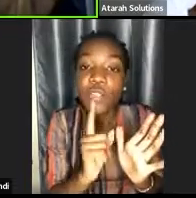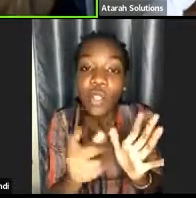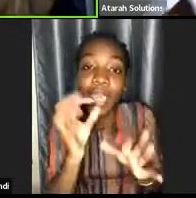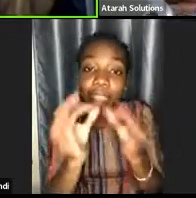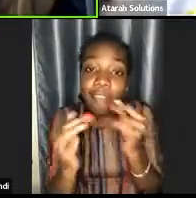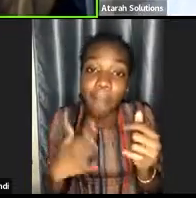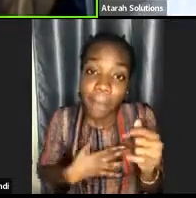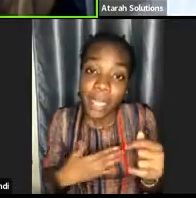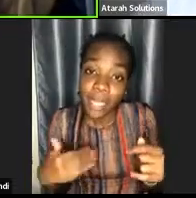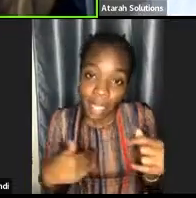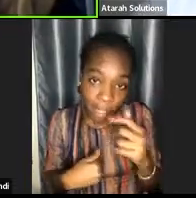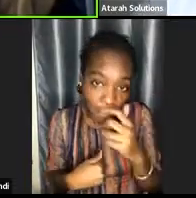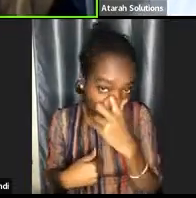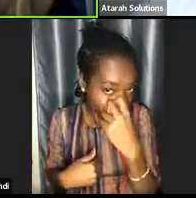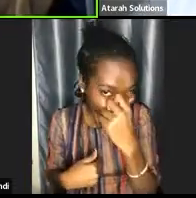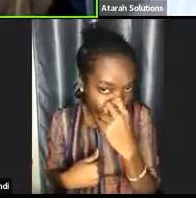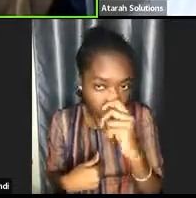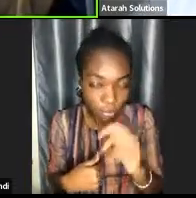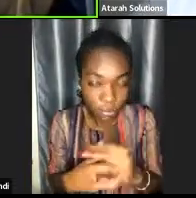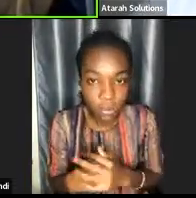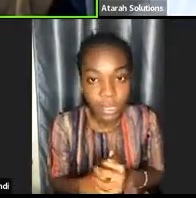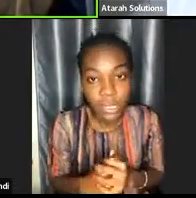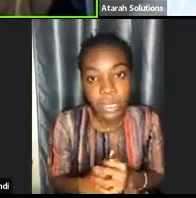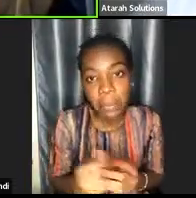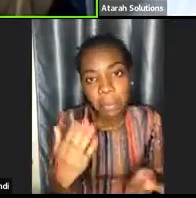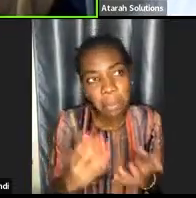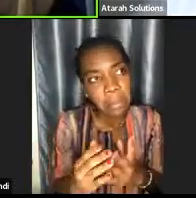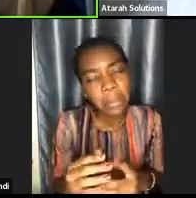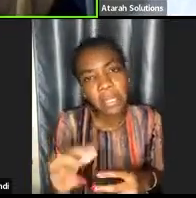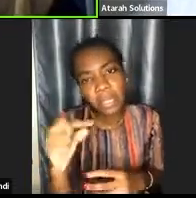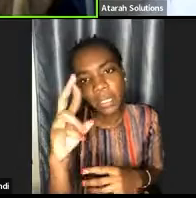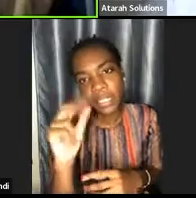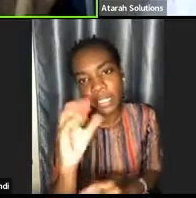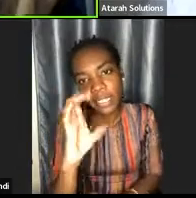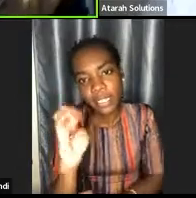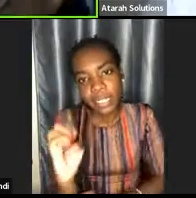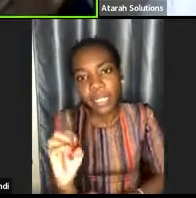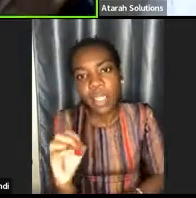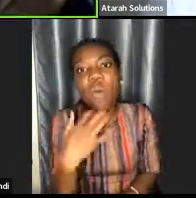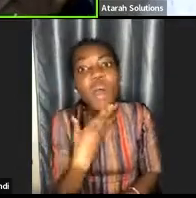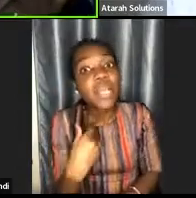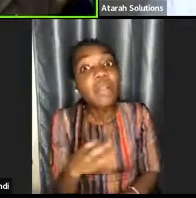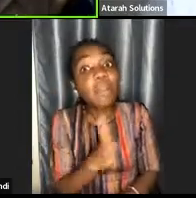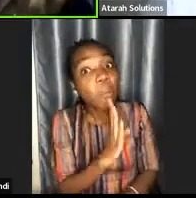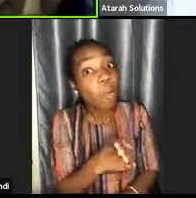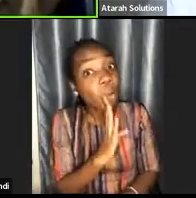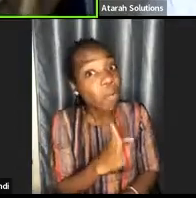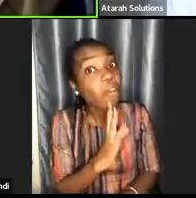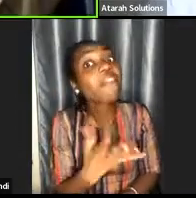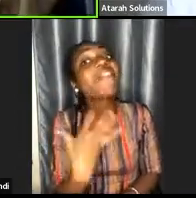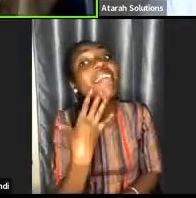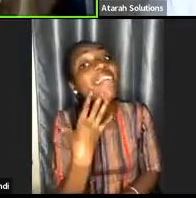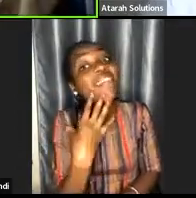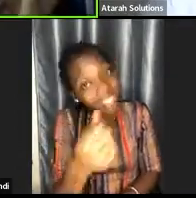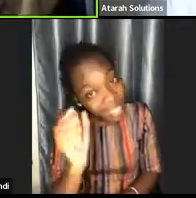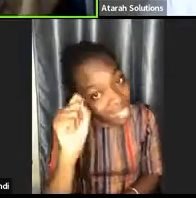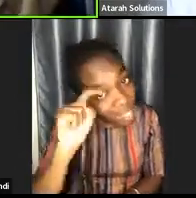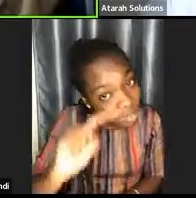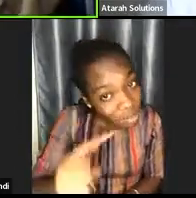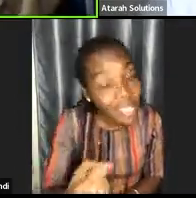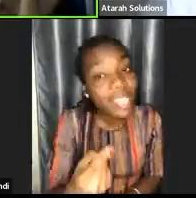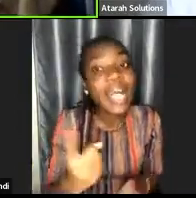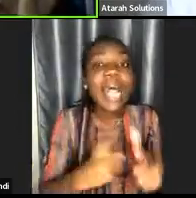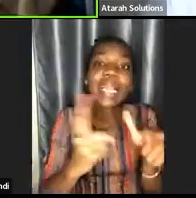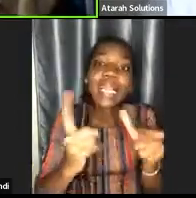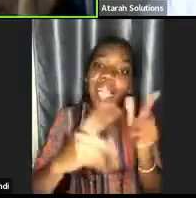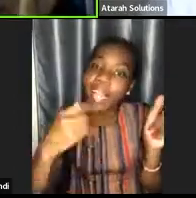debt, Grace, and maybe one of these days I need to borrow some 500,000, but then we have a dispute. I've not